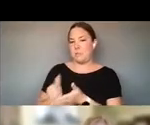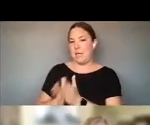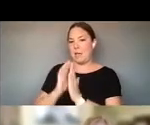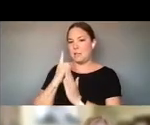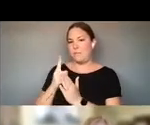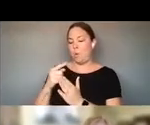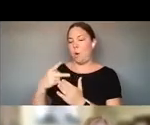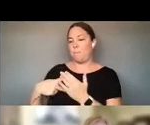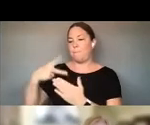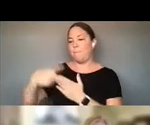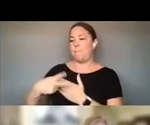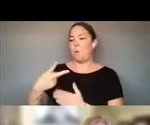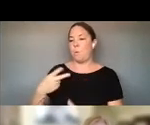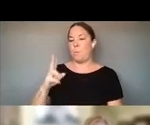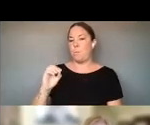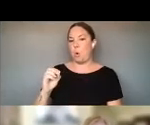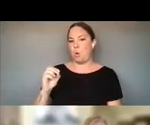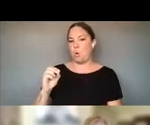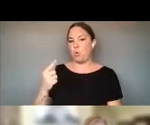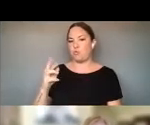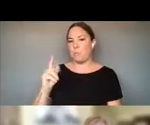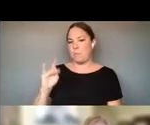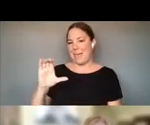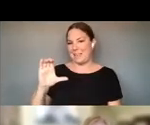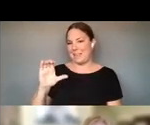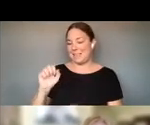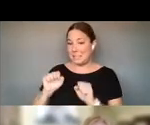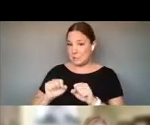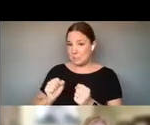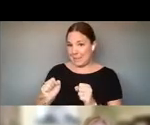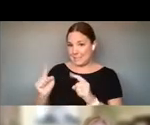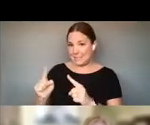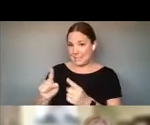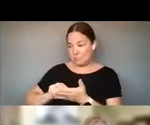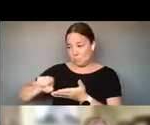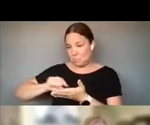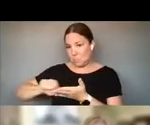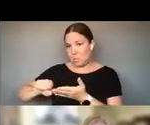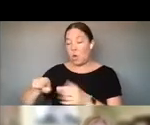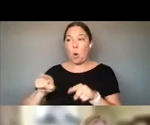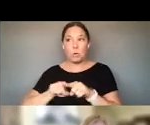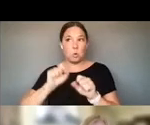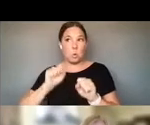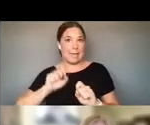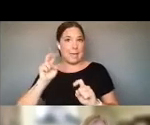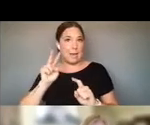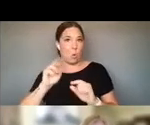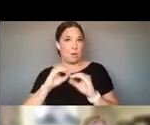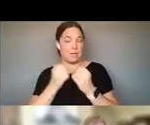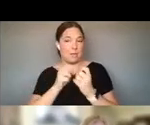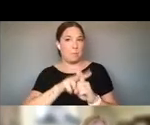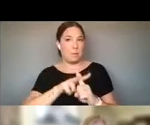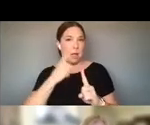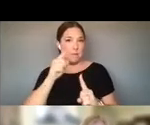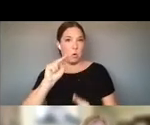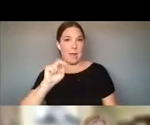And then, follow-up question, can an organization apply to the NEA grants for, grants